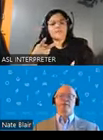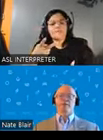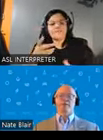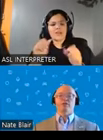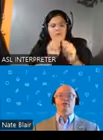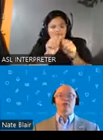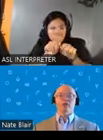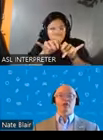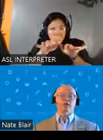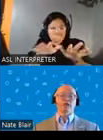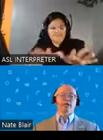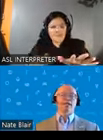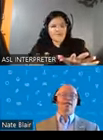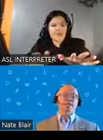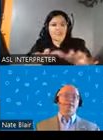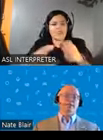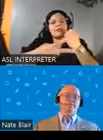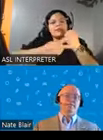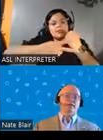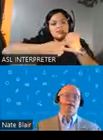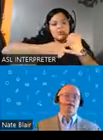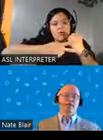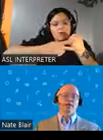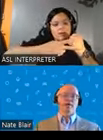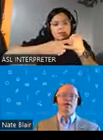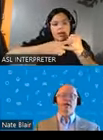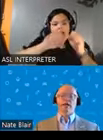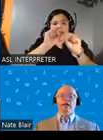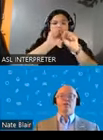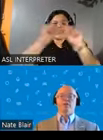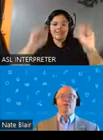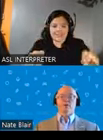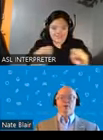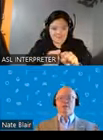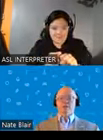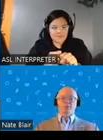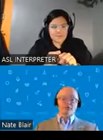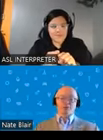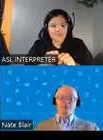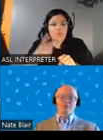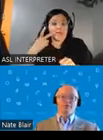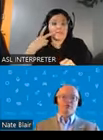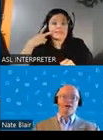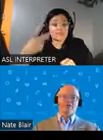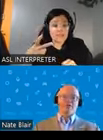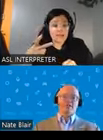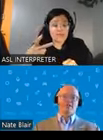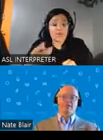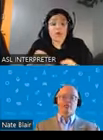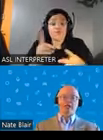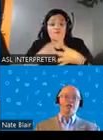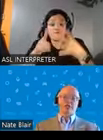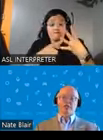distributed PV and storage in the system. And so what we'll see as we go through these four graphics